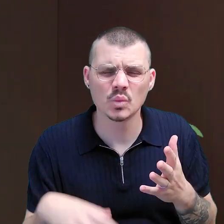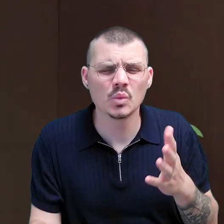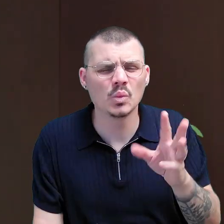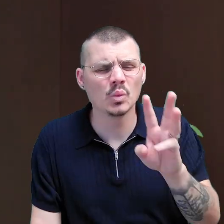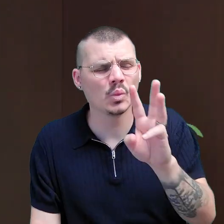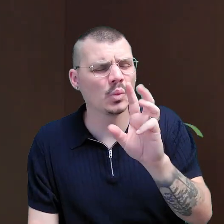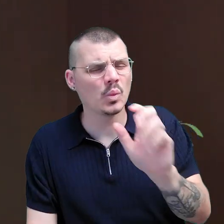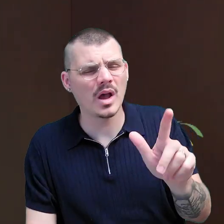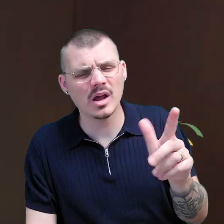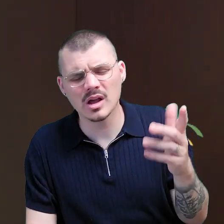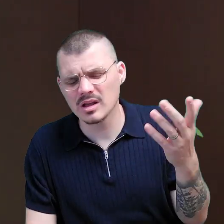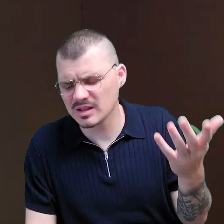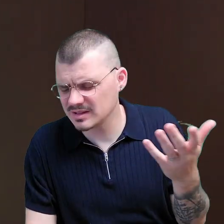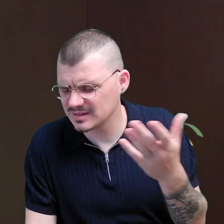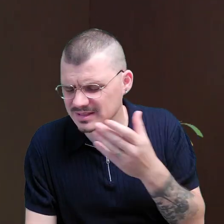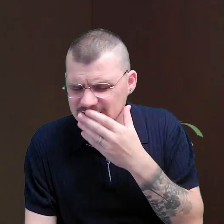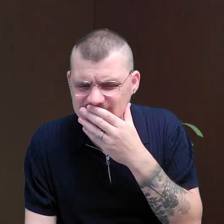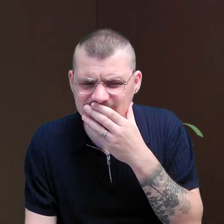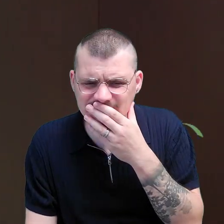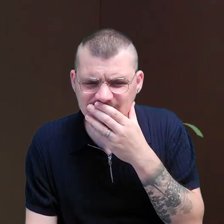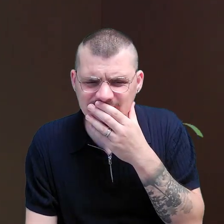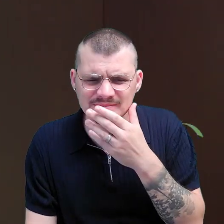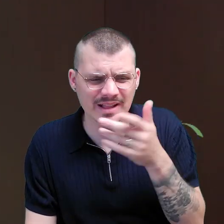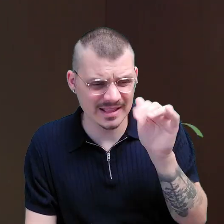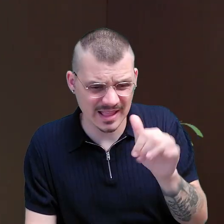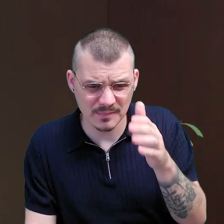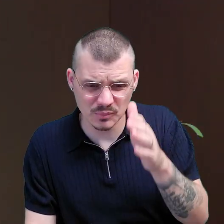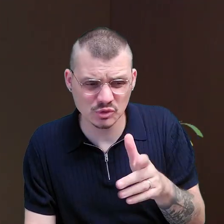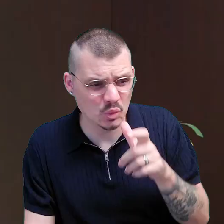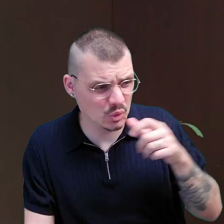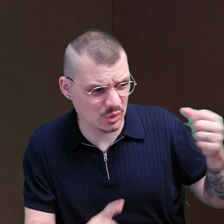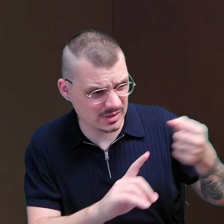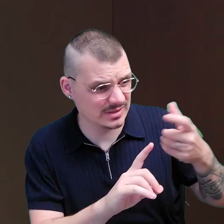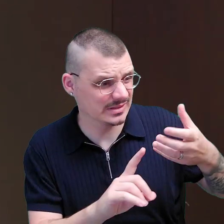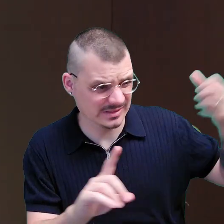well, I mean, he's her father.